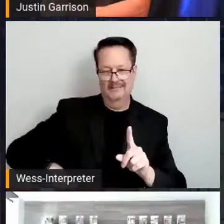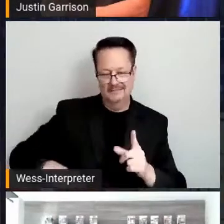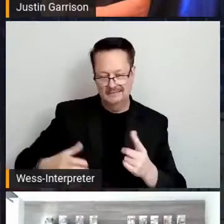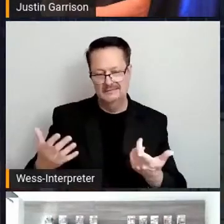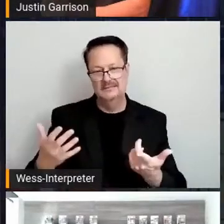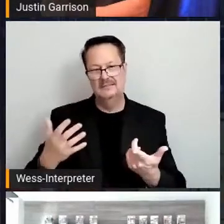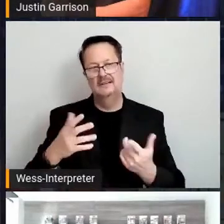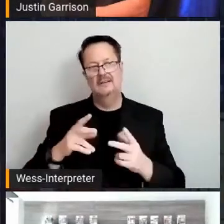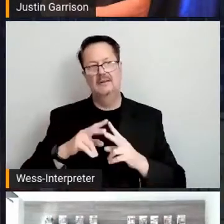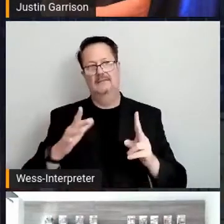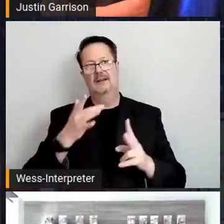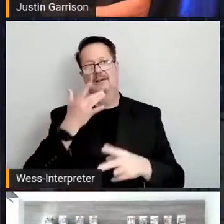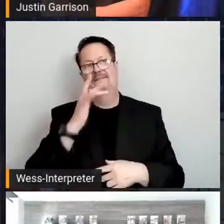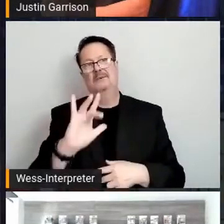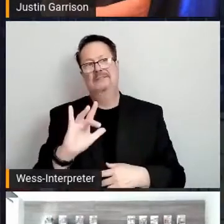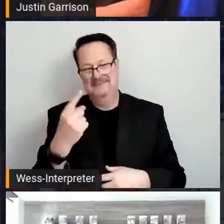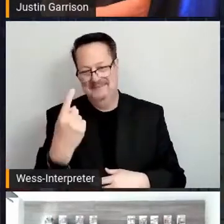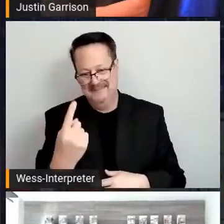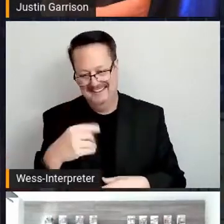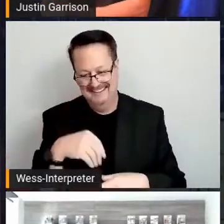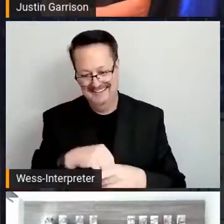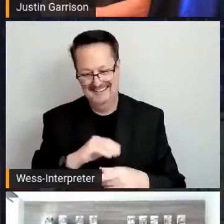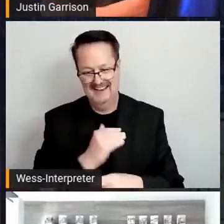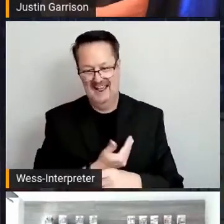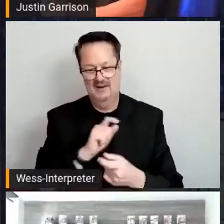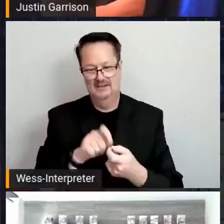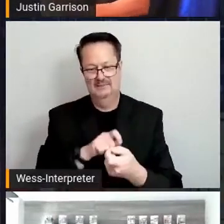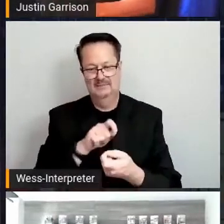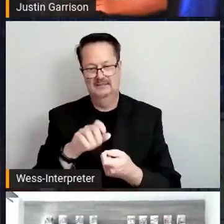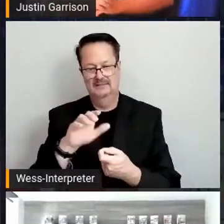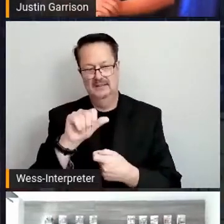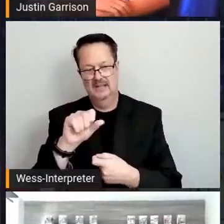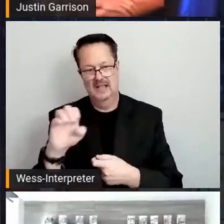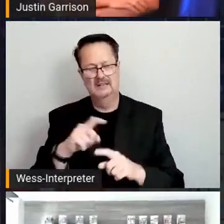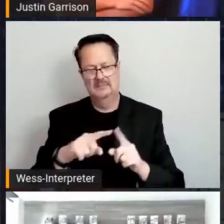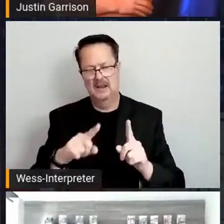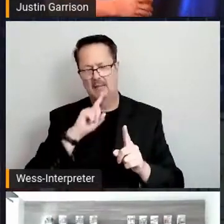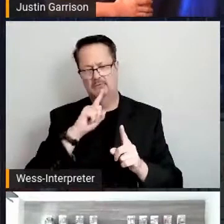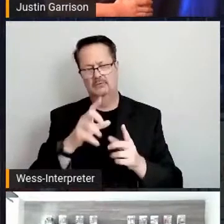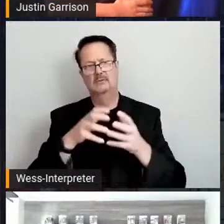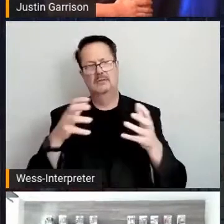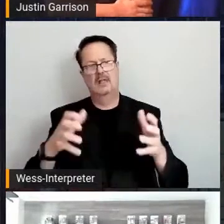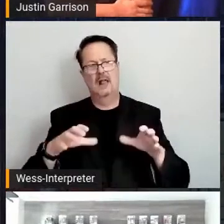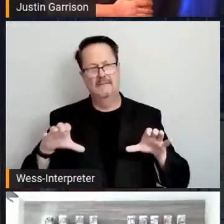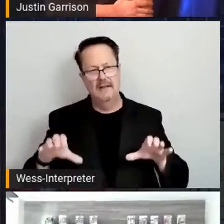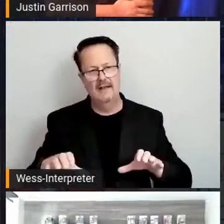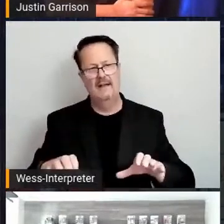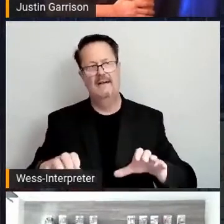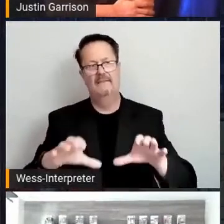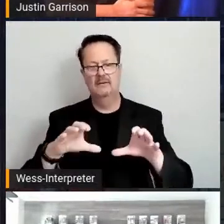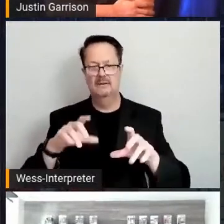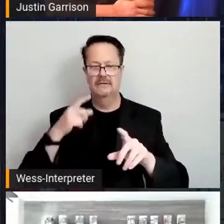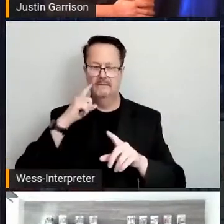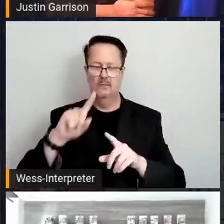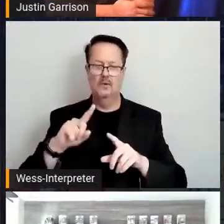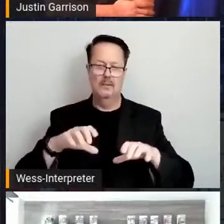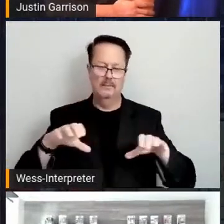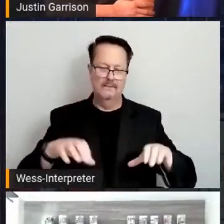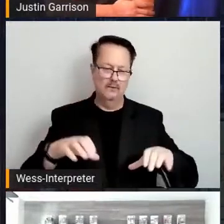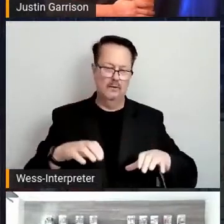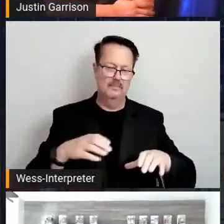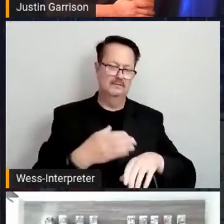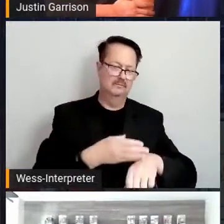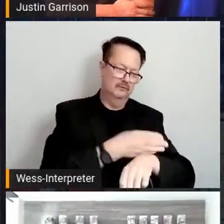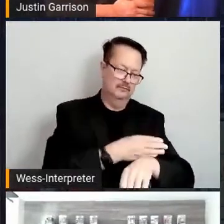very fortunate one in our specific case. But I'm sure there was a lot of effort put in just performance improvement as well as hardening and